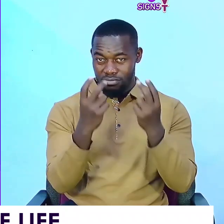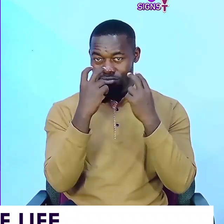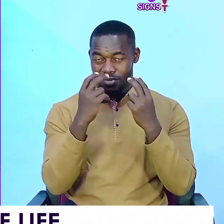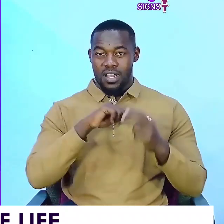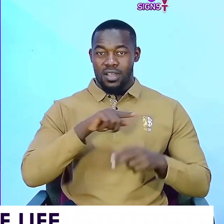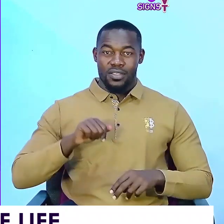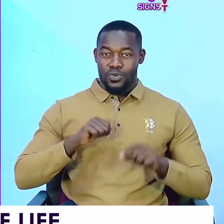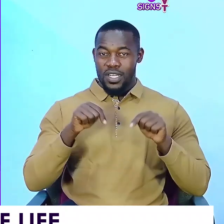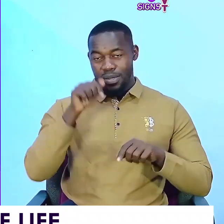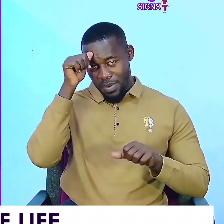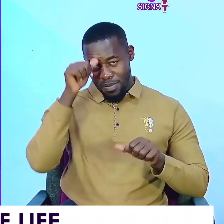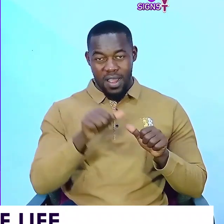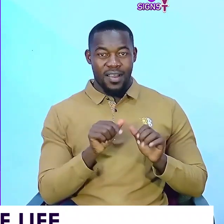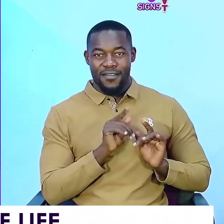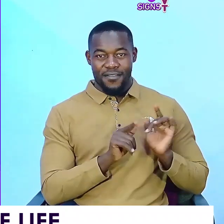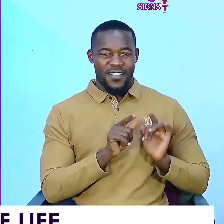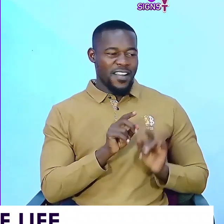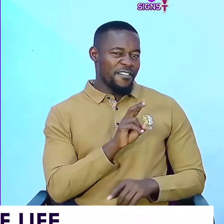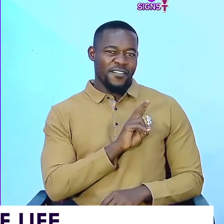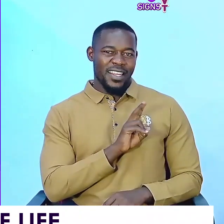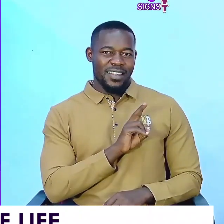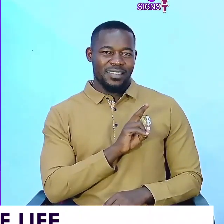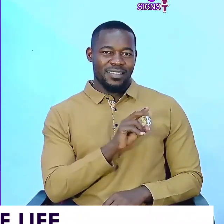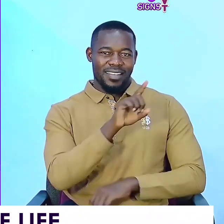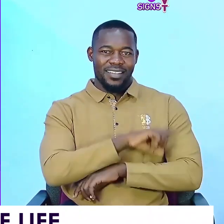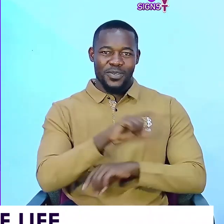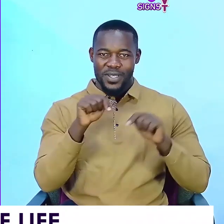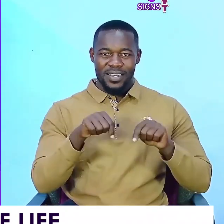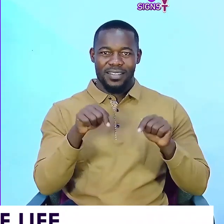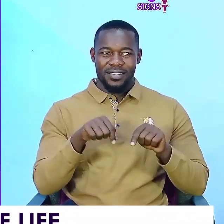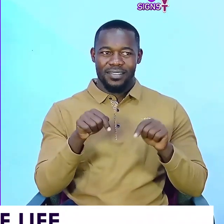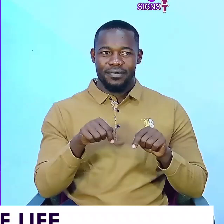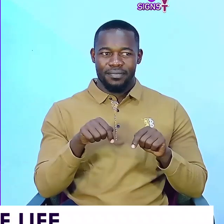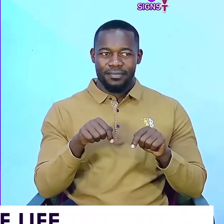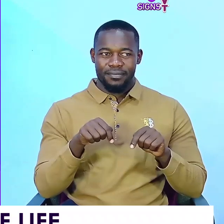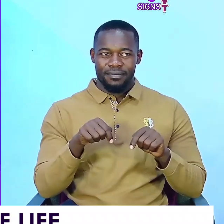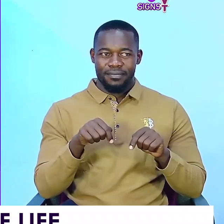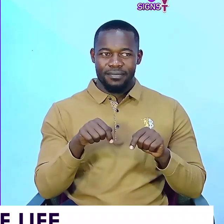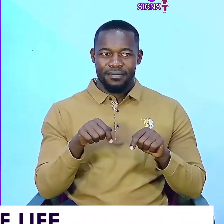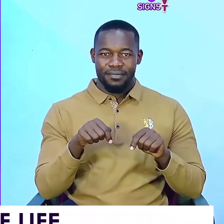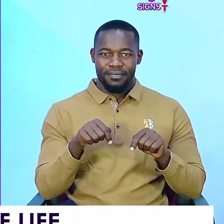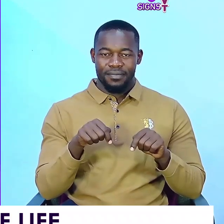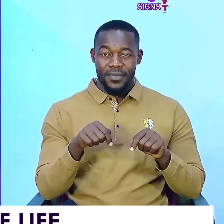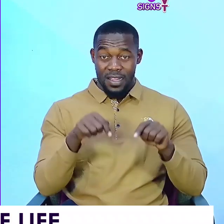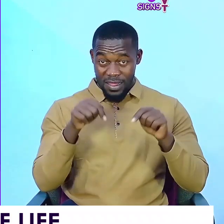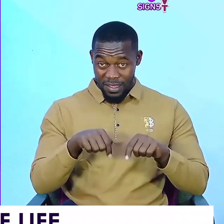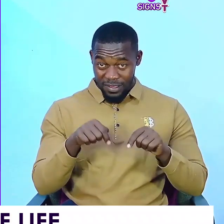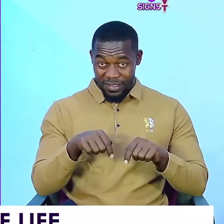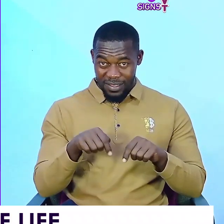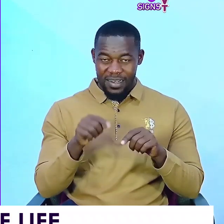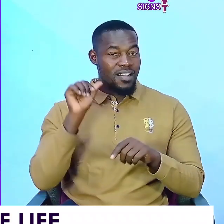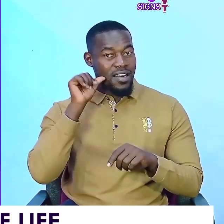it's a Valentine's Day for them this Saturday. Yeah. And with this wonderful weather